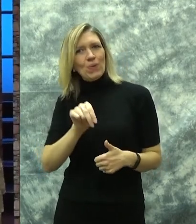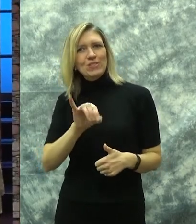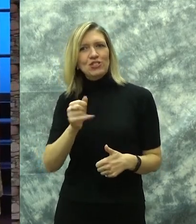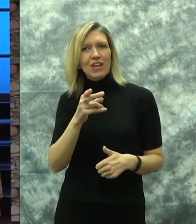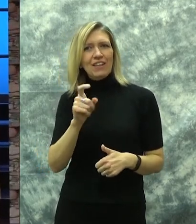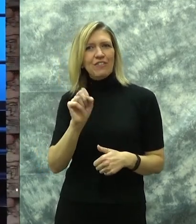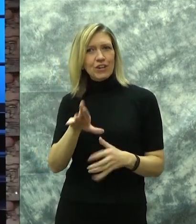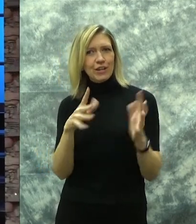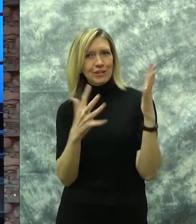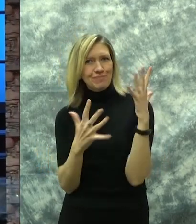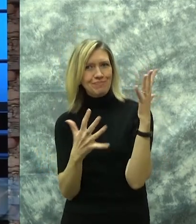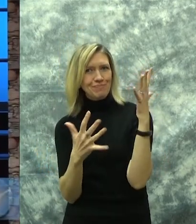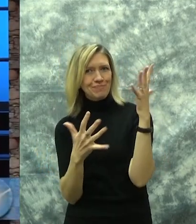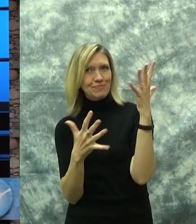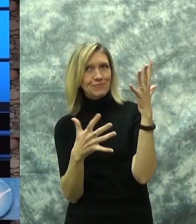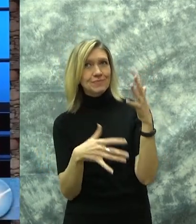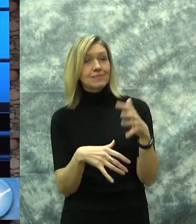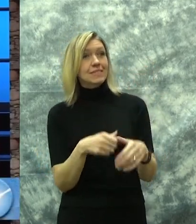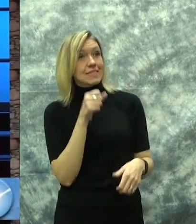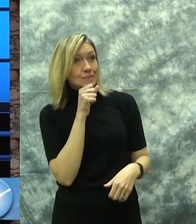Speech.